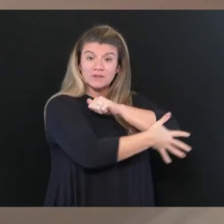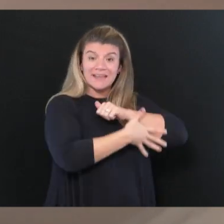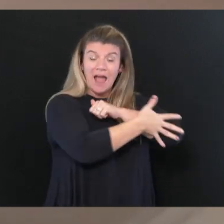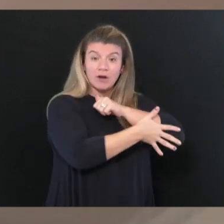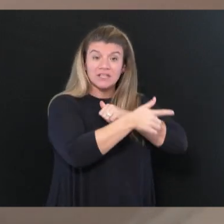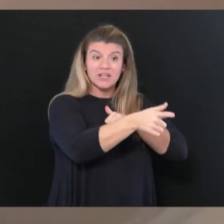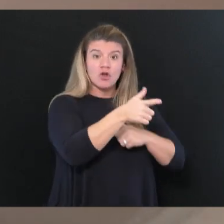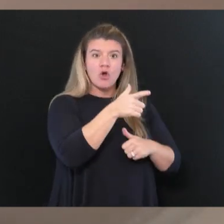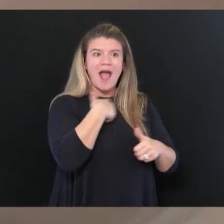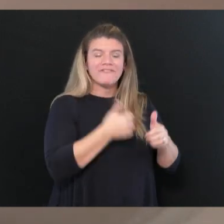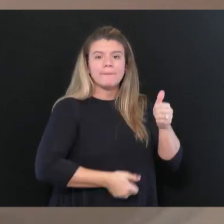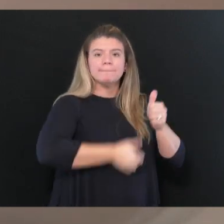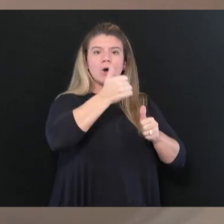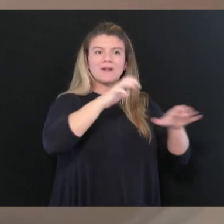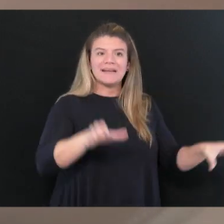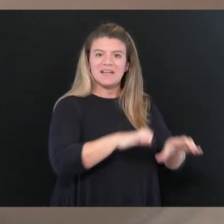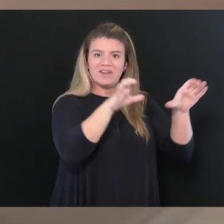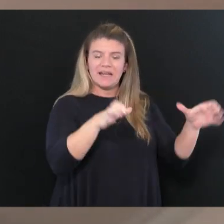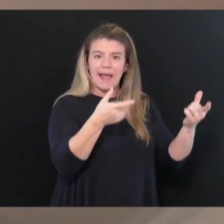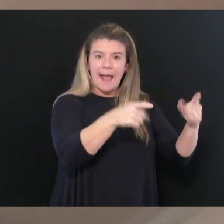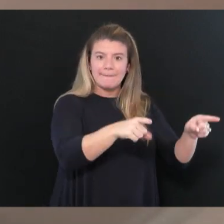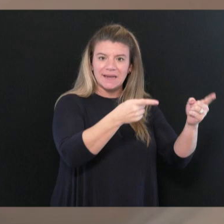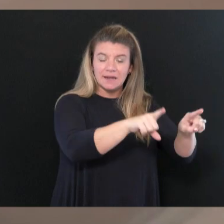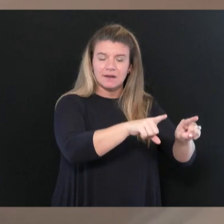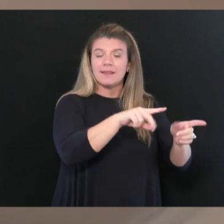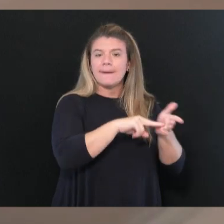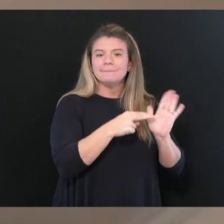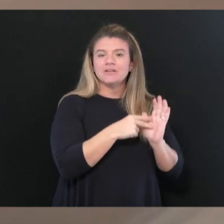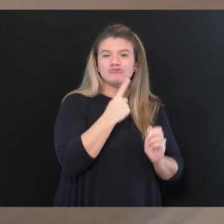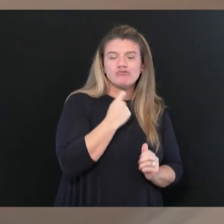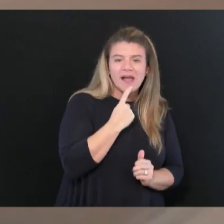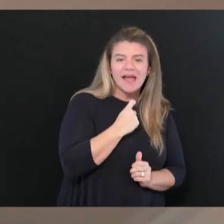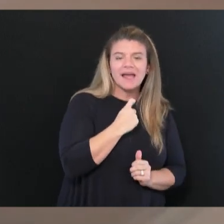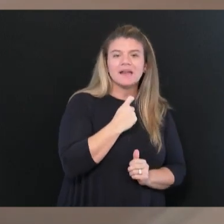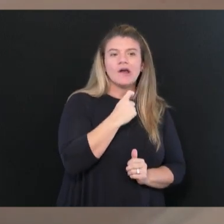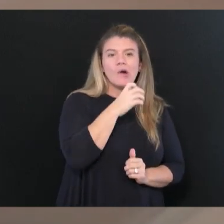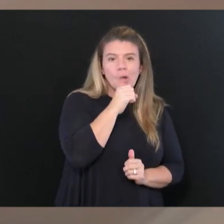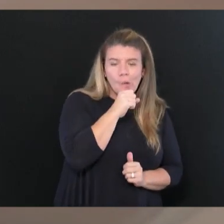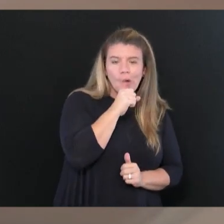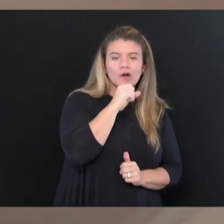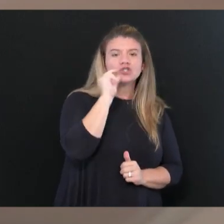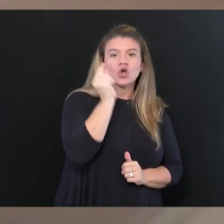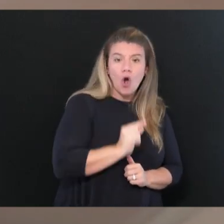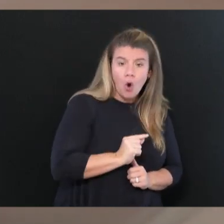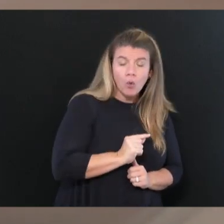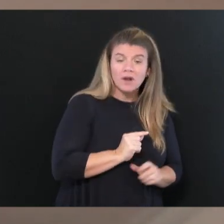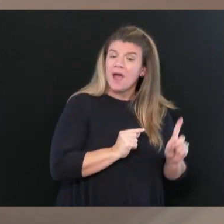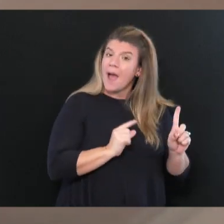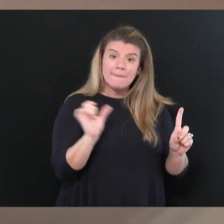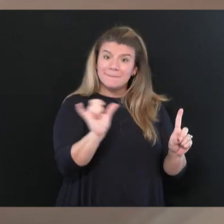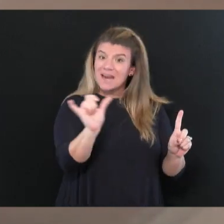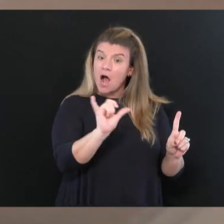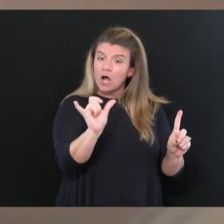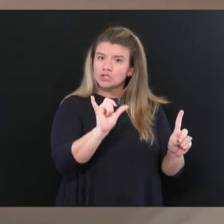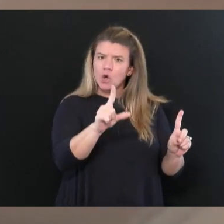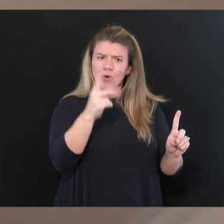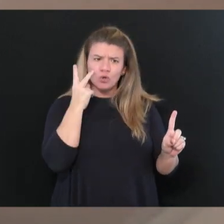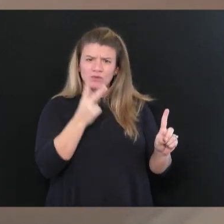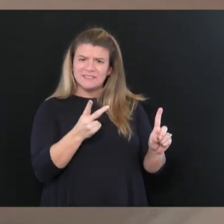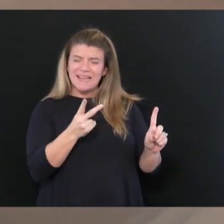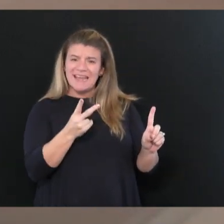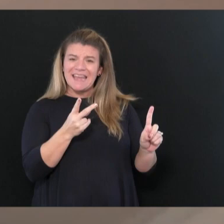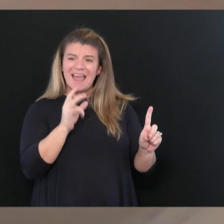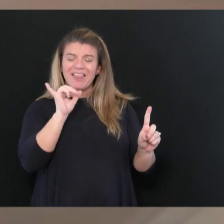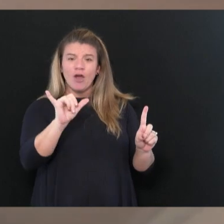most activity, the red, orange, and gold counties, but also on the areas where people have the highest risk of dying,